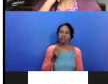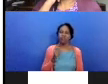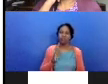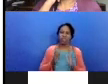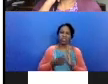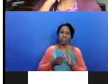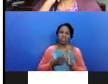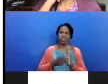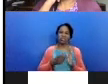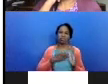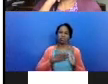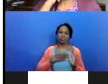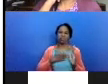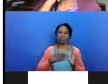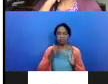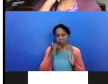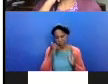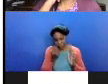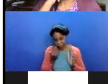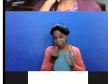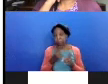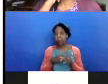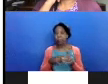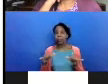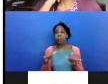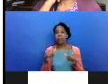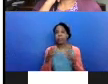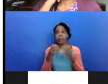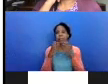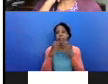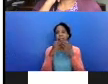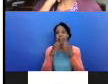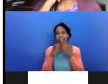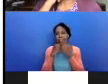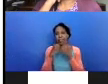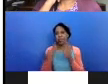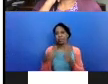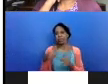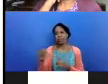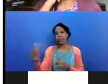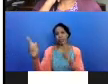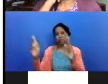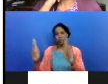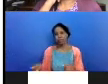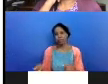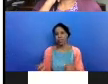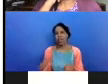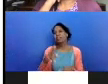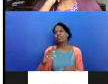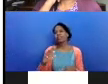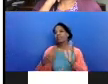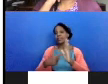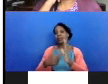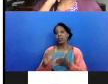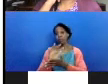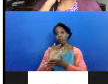time, which is what Steve, that preparation for Steve in that movie was. I mean, that's part of when I saw the rough